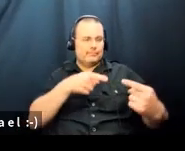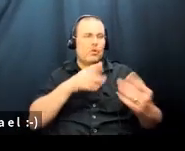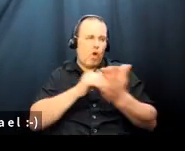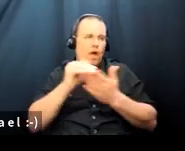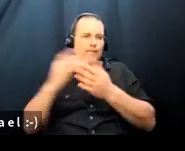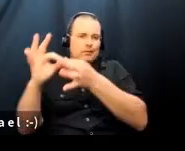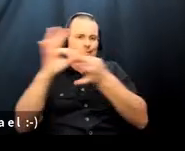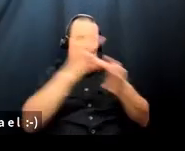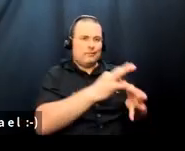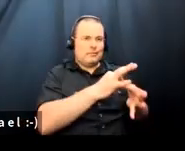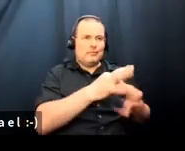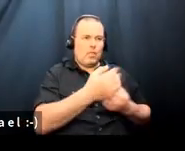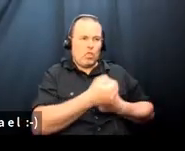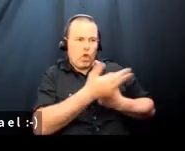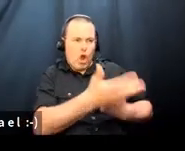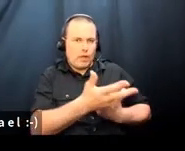of the deafness.